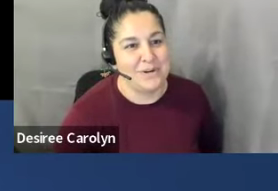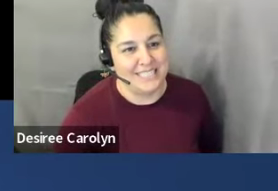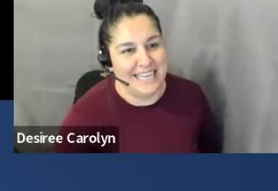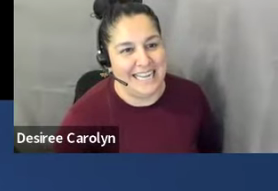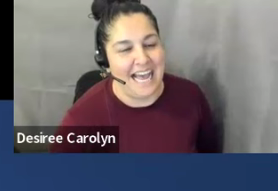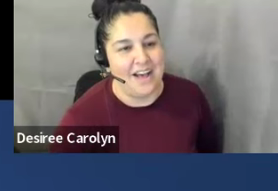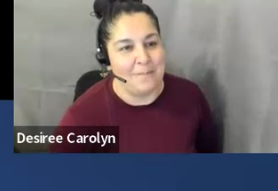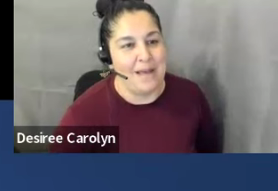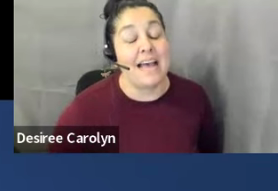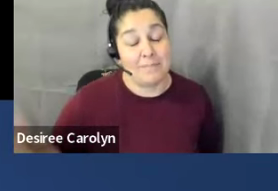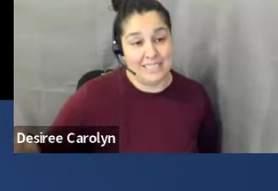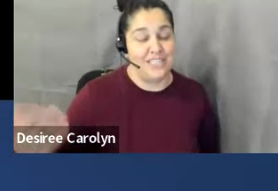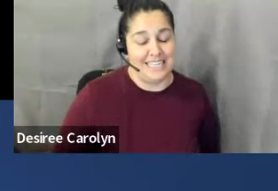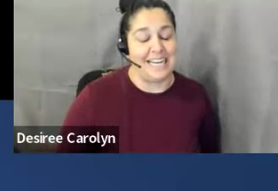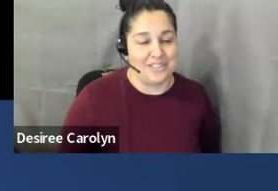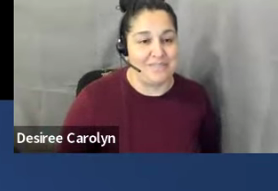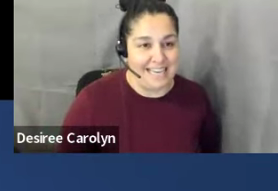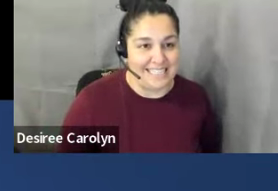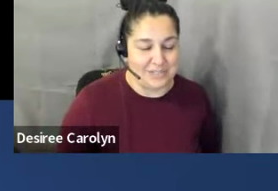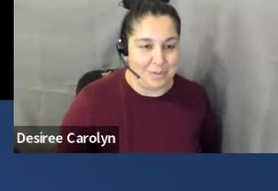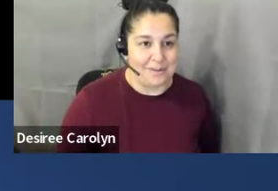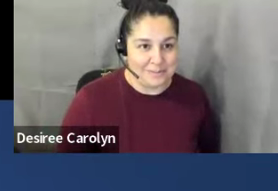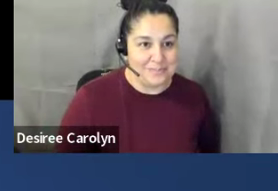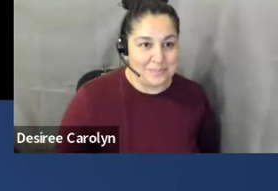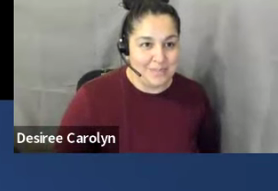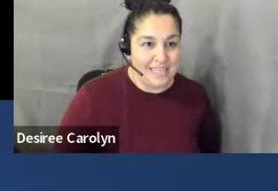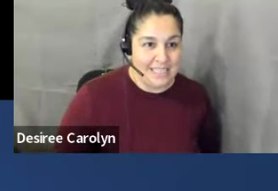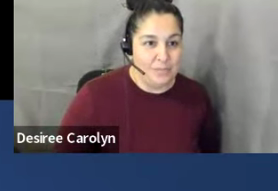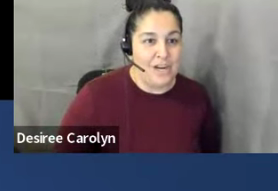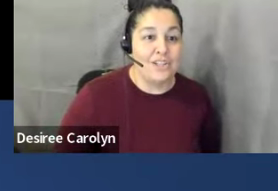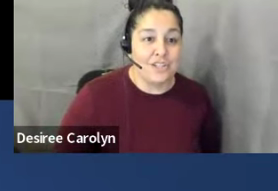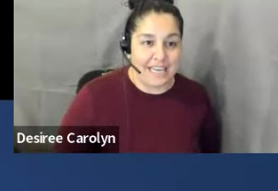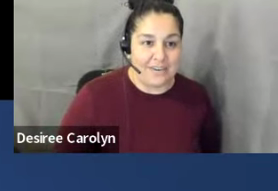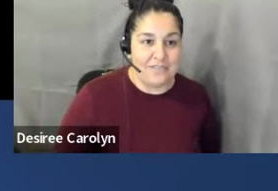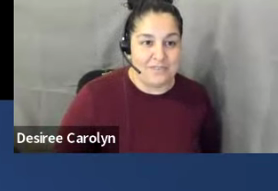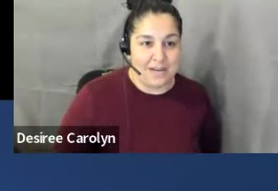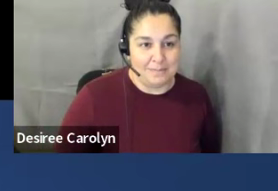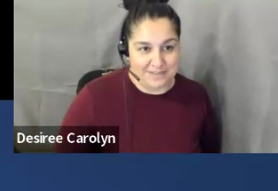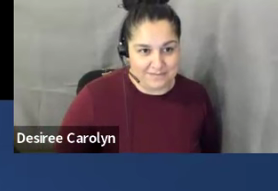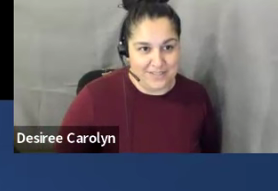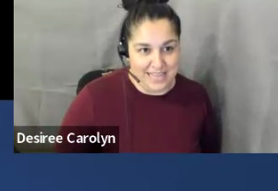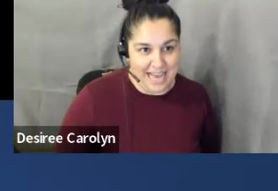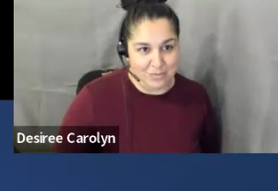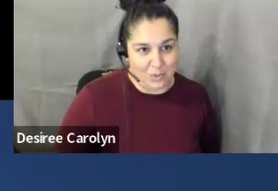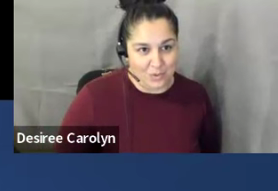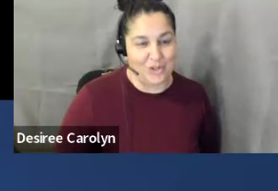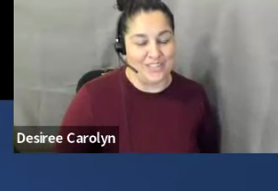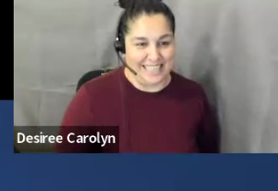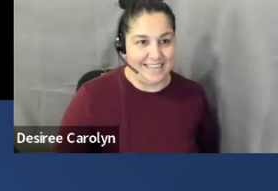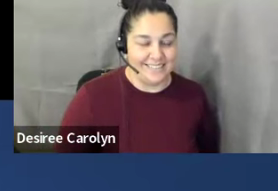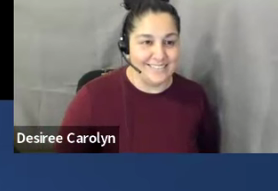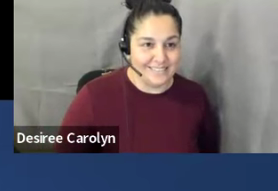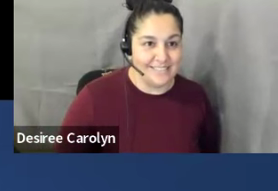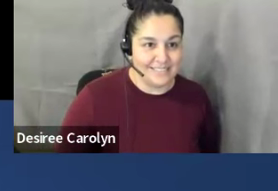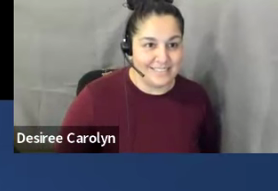the person, and that position is actually vacant as well. We are looking to fill that role